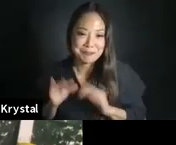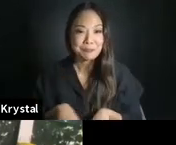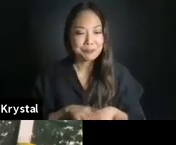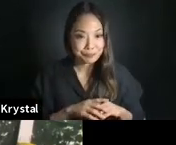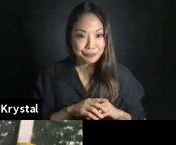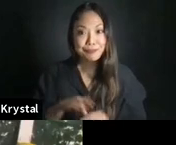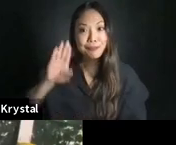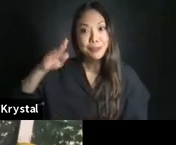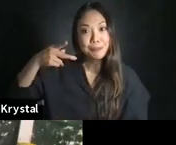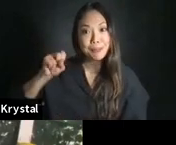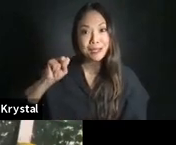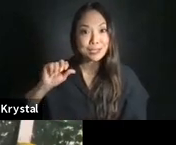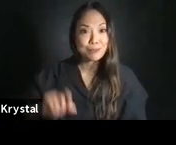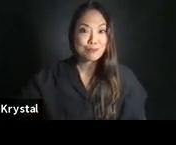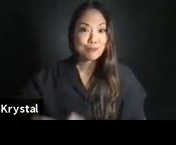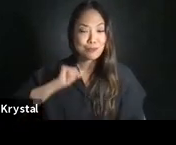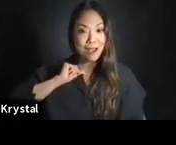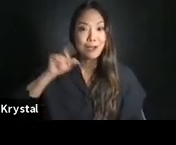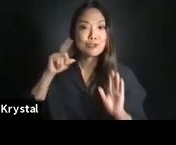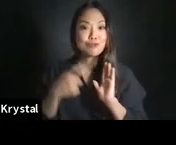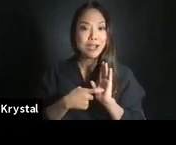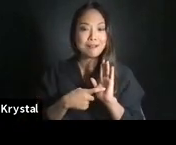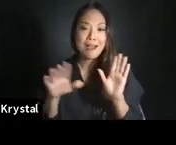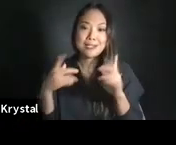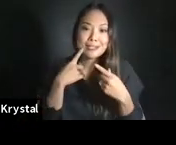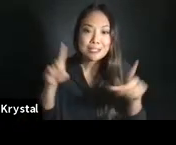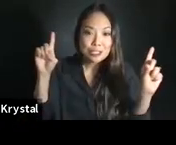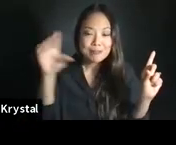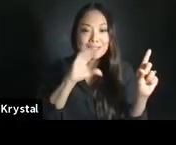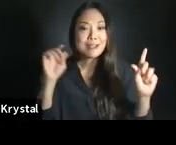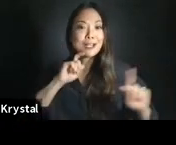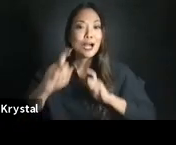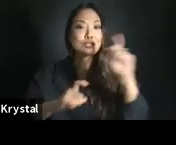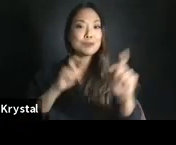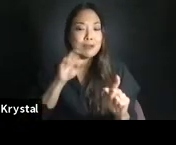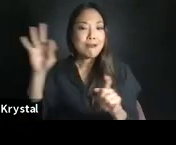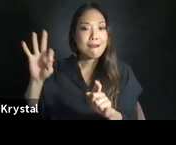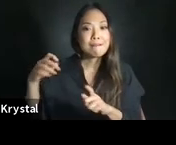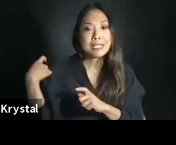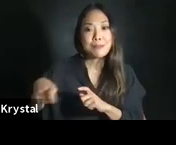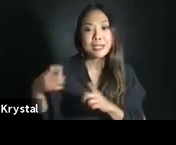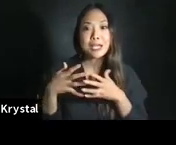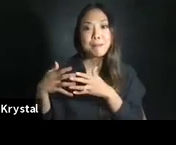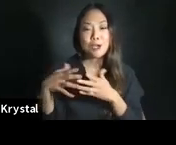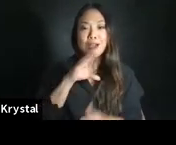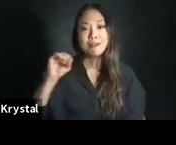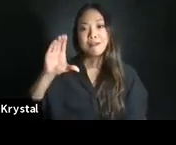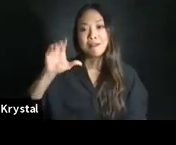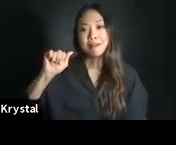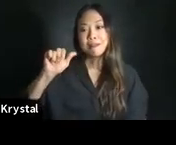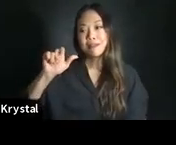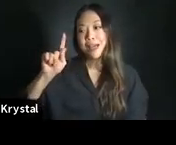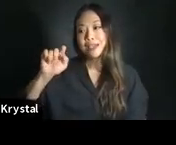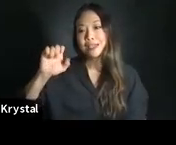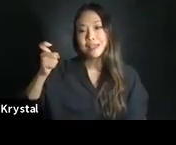bps is proud to recognize the achievements and contributions of hispanic american and latinx champions who have